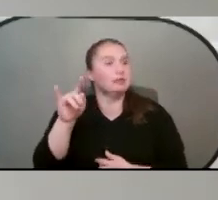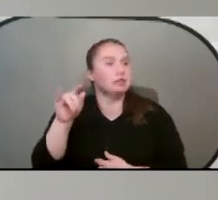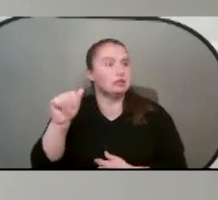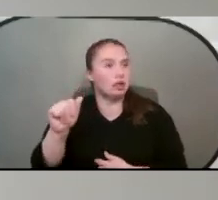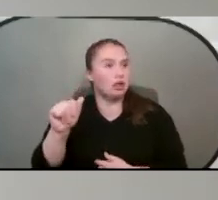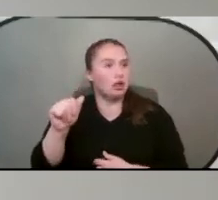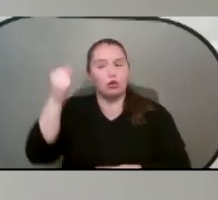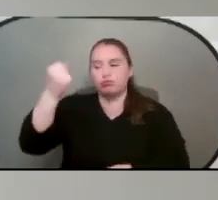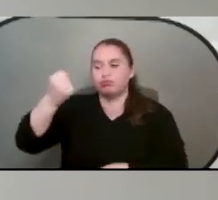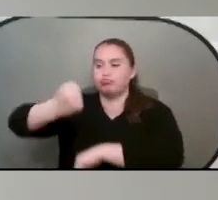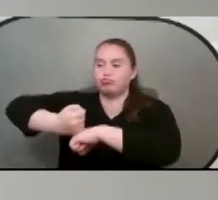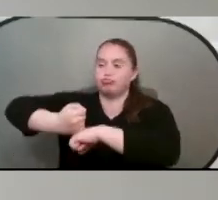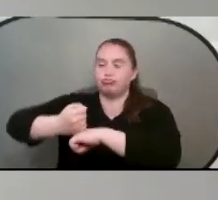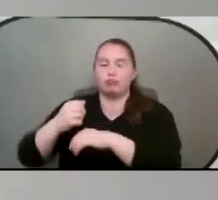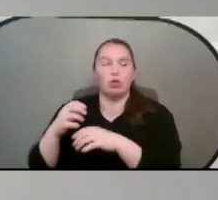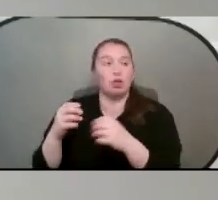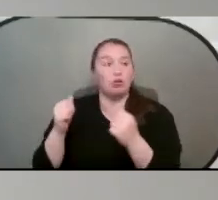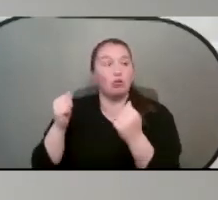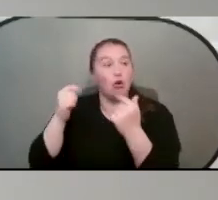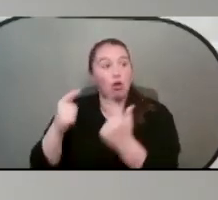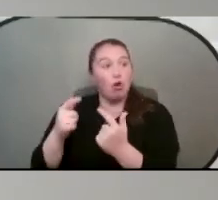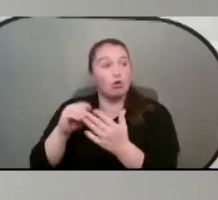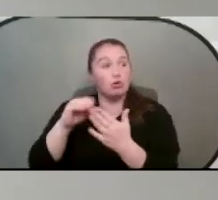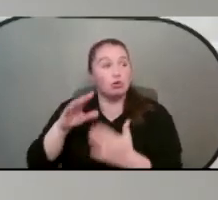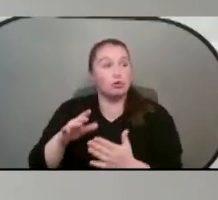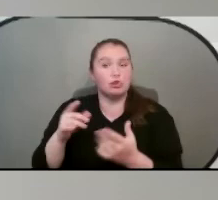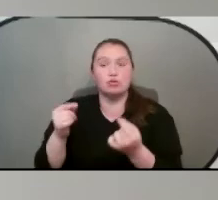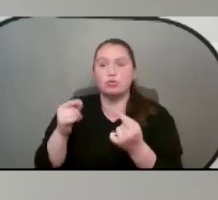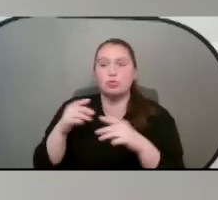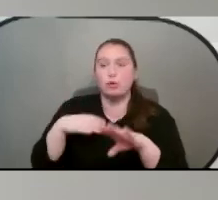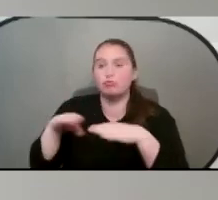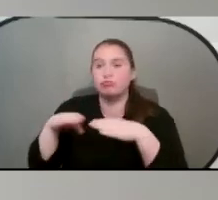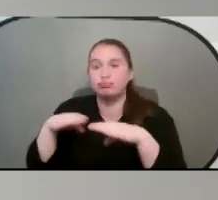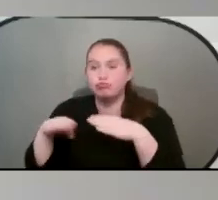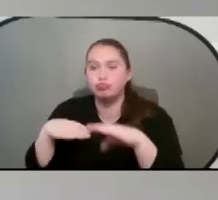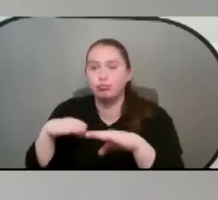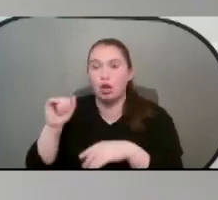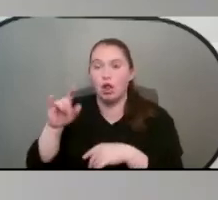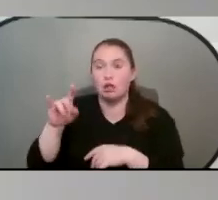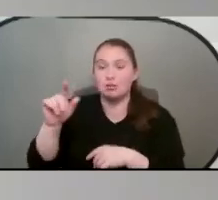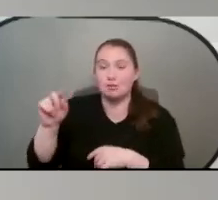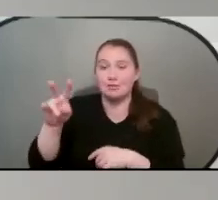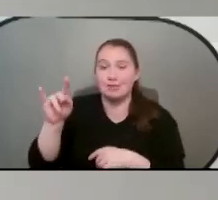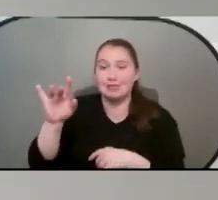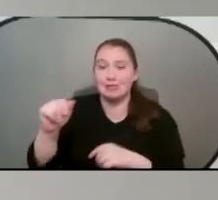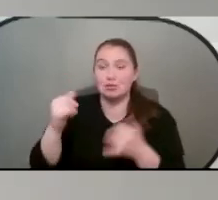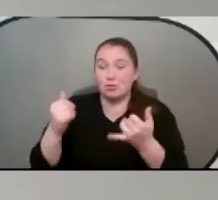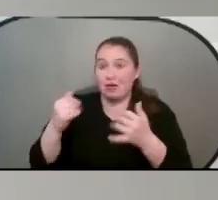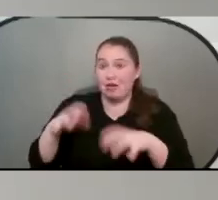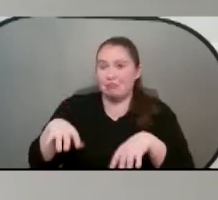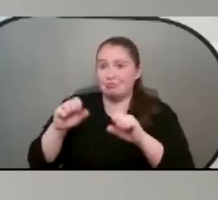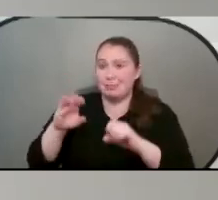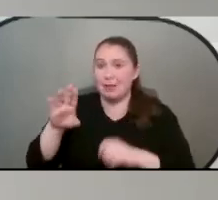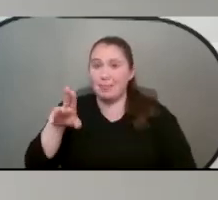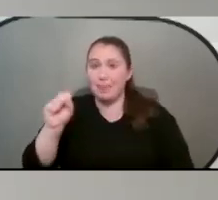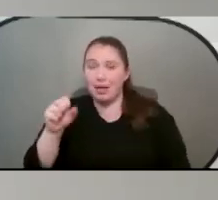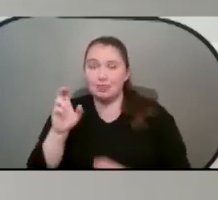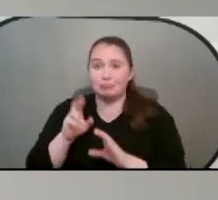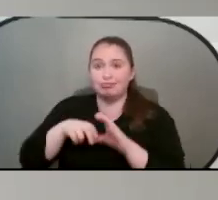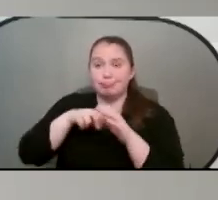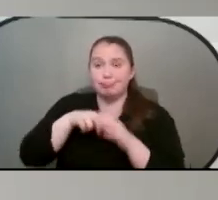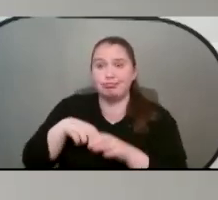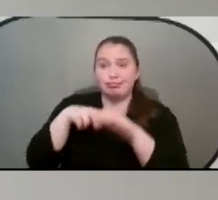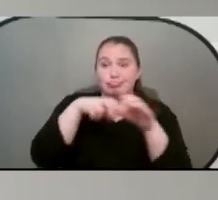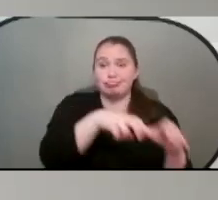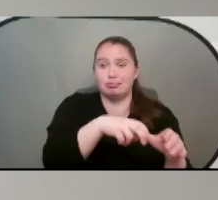let's take, make all the kids that walk to AltaVista now take the bus to these other schools. Now,